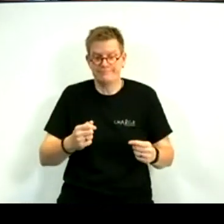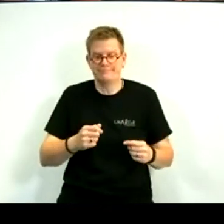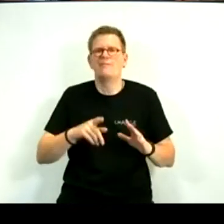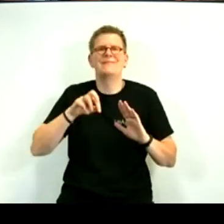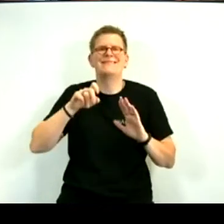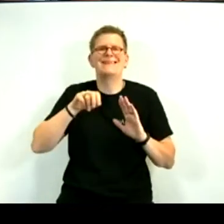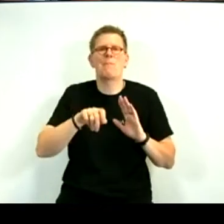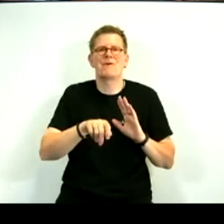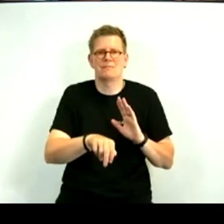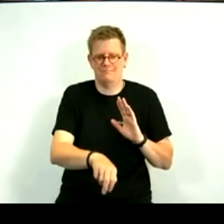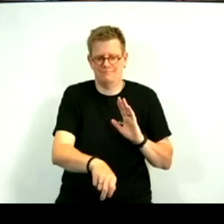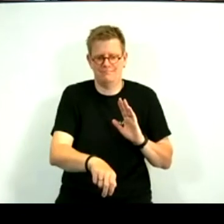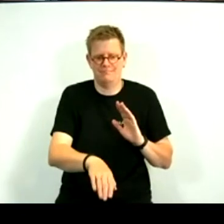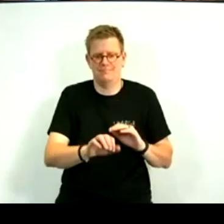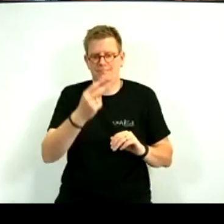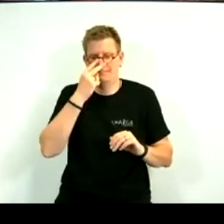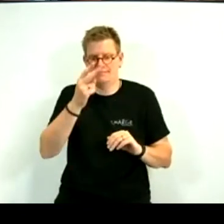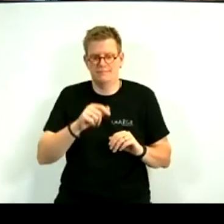how confusing this would be,